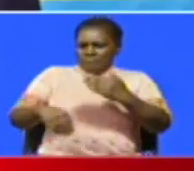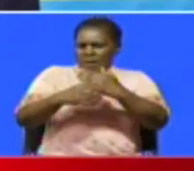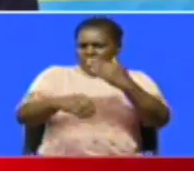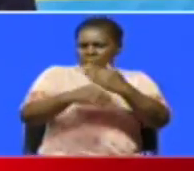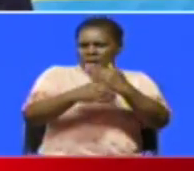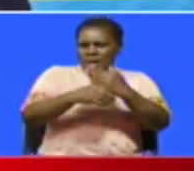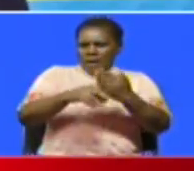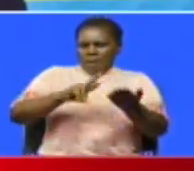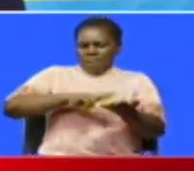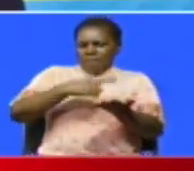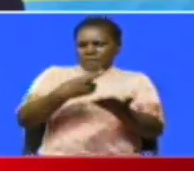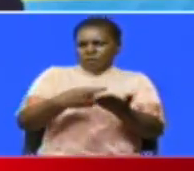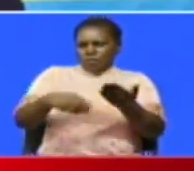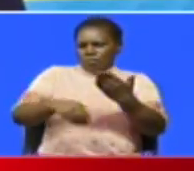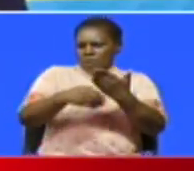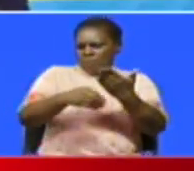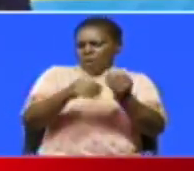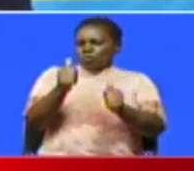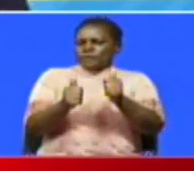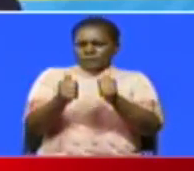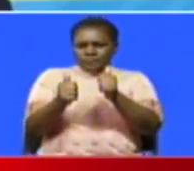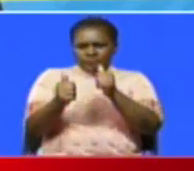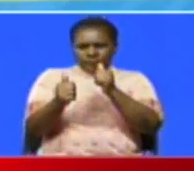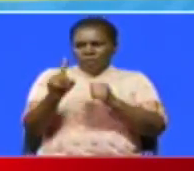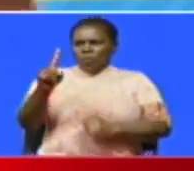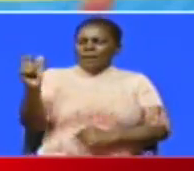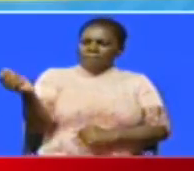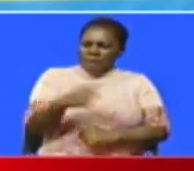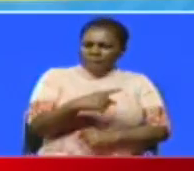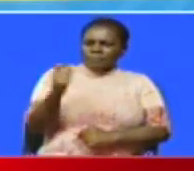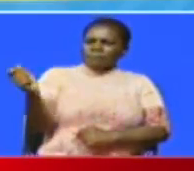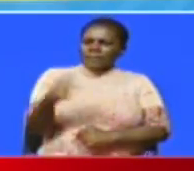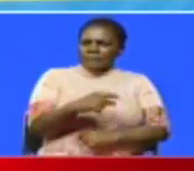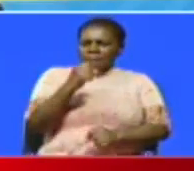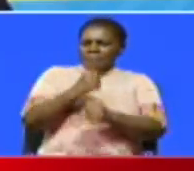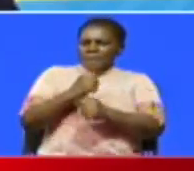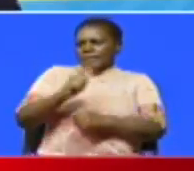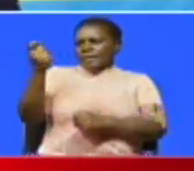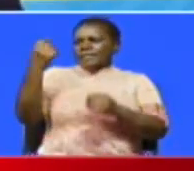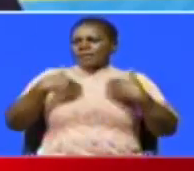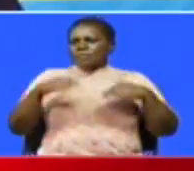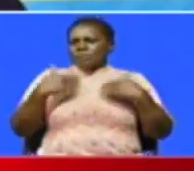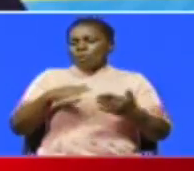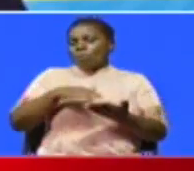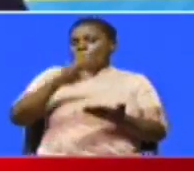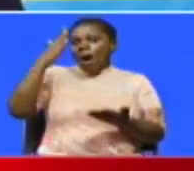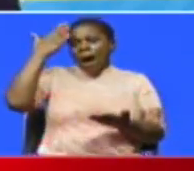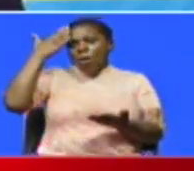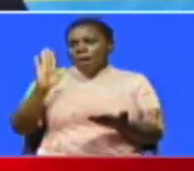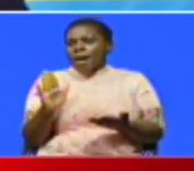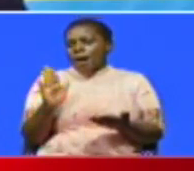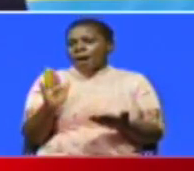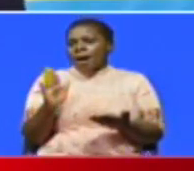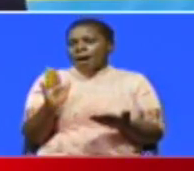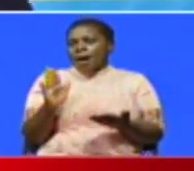asset you are adding to the country? Is another month and another month going to make Kenyans more and more aware? Which